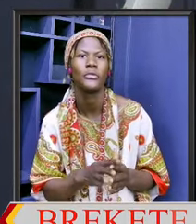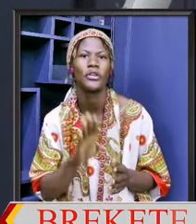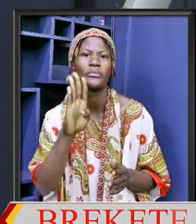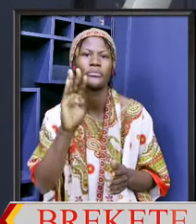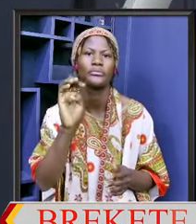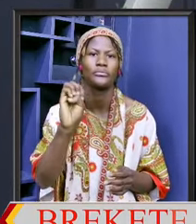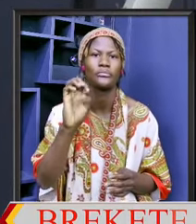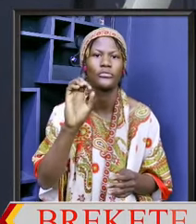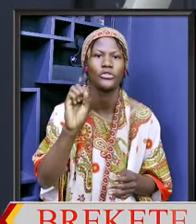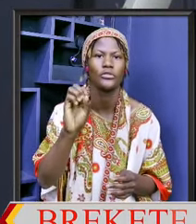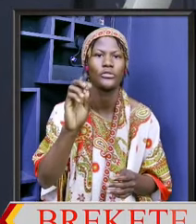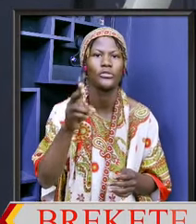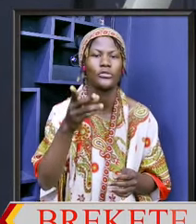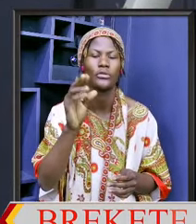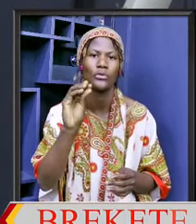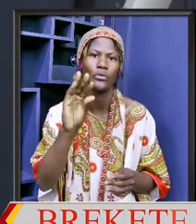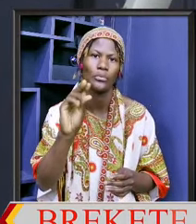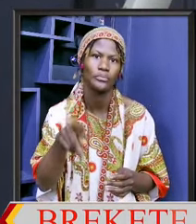Bishop.